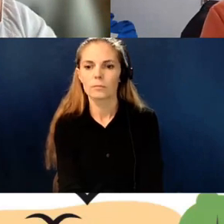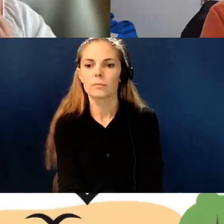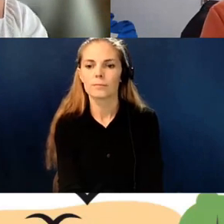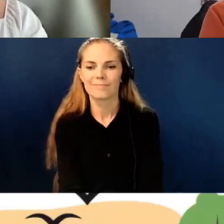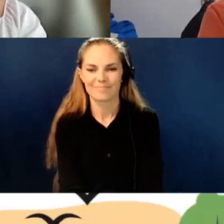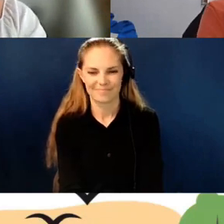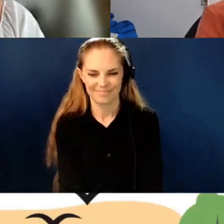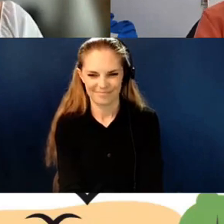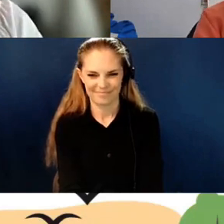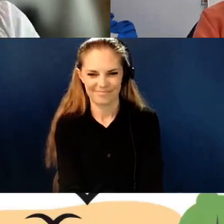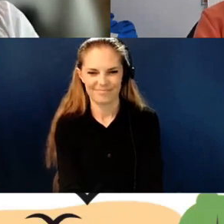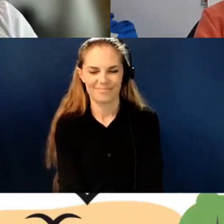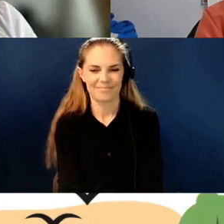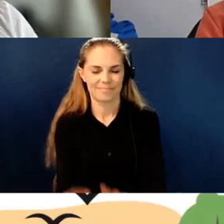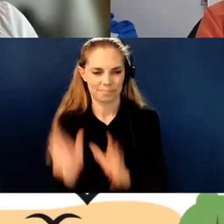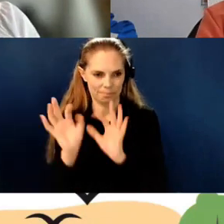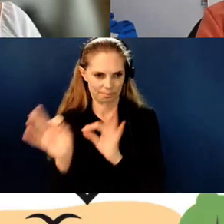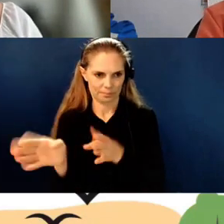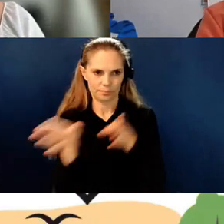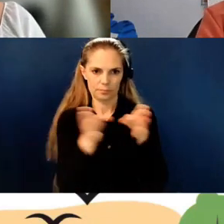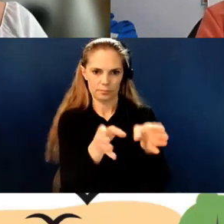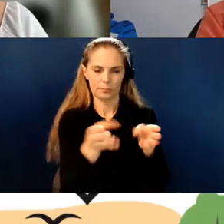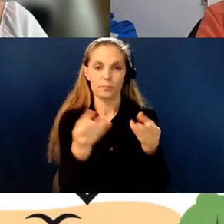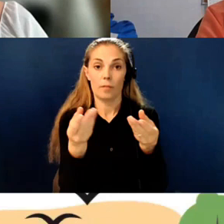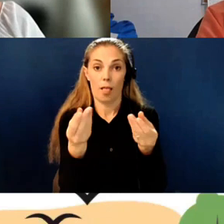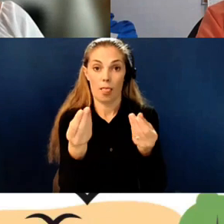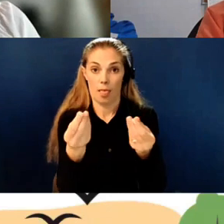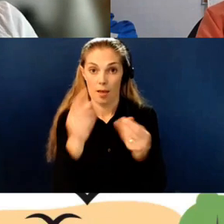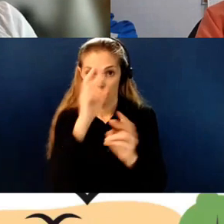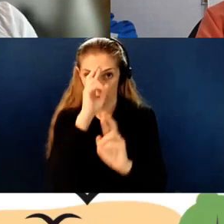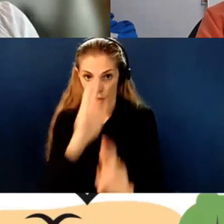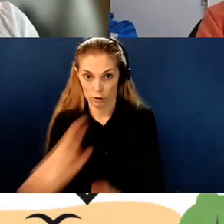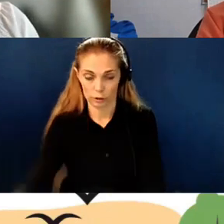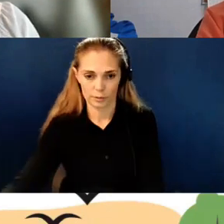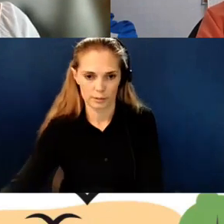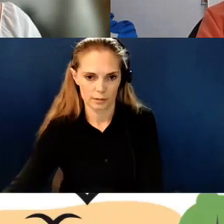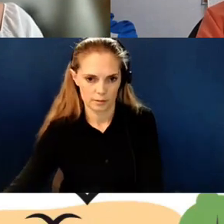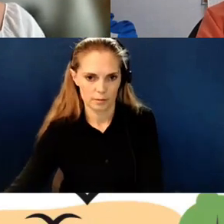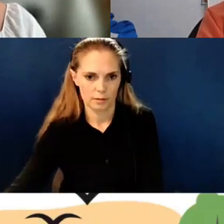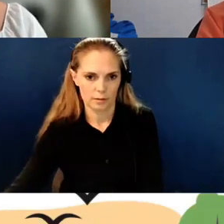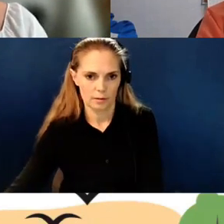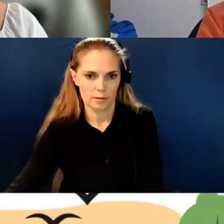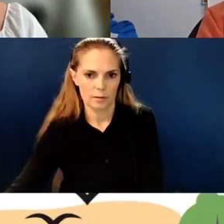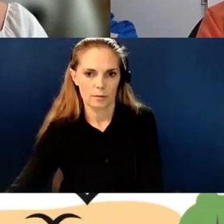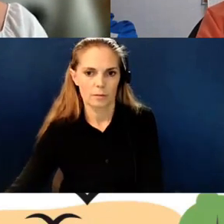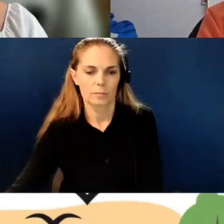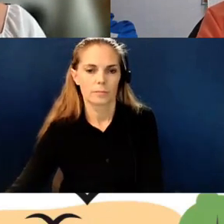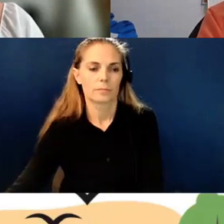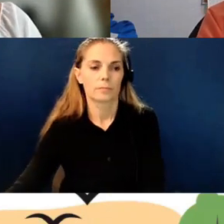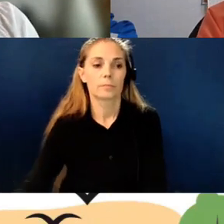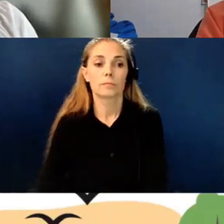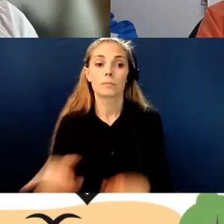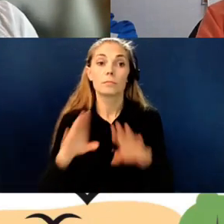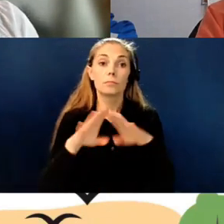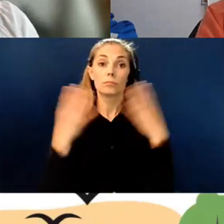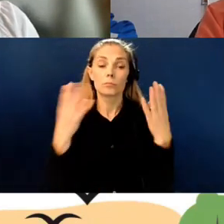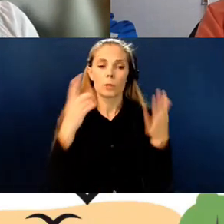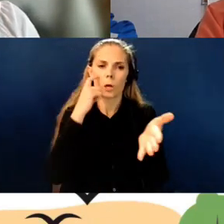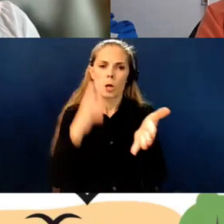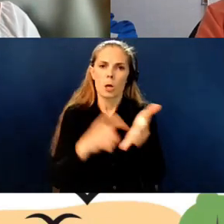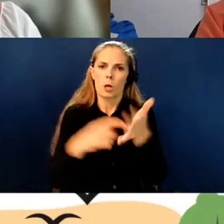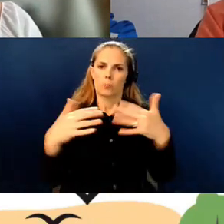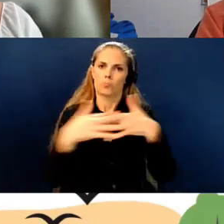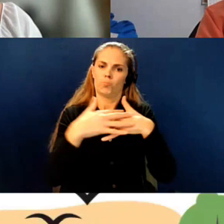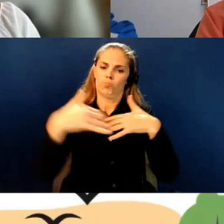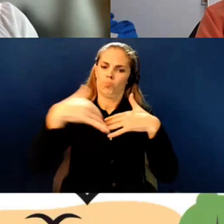Land acknowledgement. We would like to begin by acknowledging the indigenous peoples of all the lands that we are on today. While we meet today on a